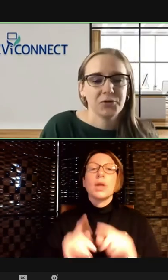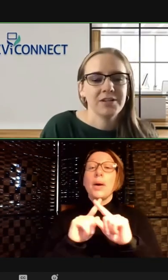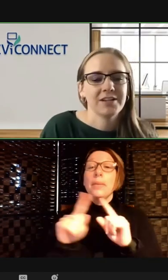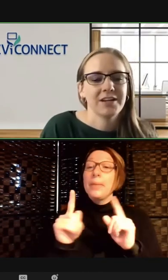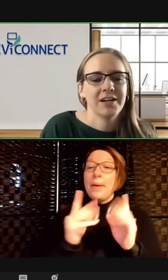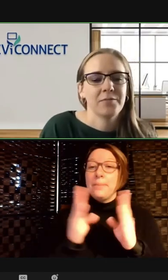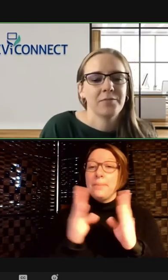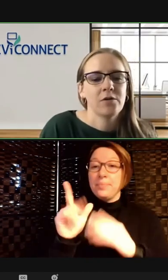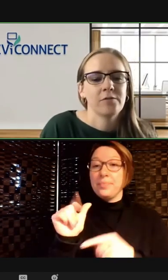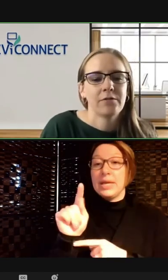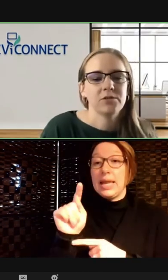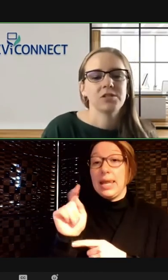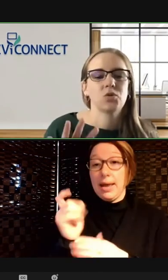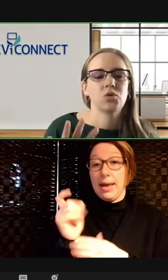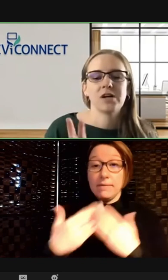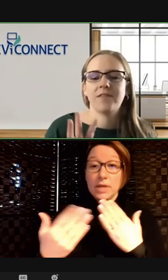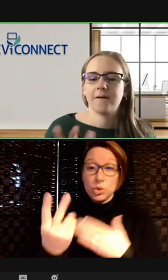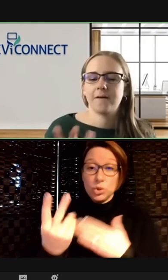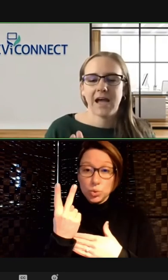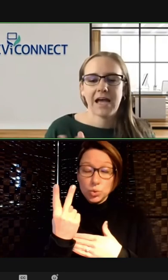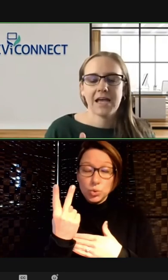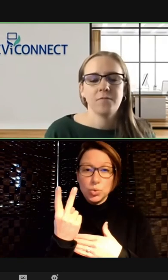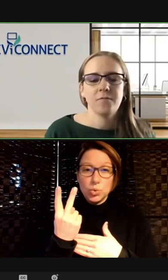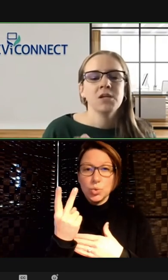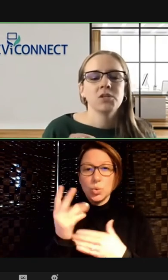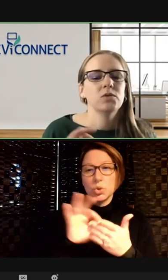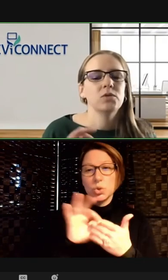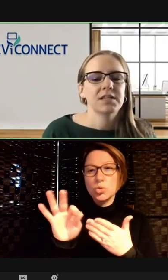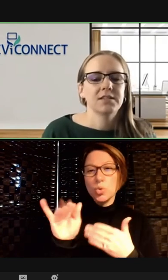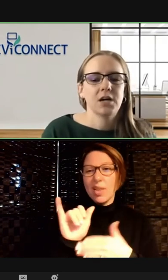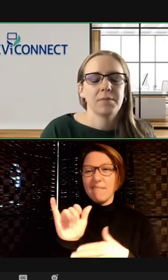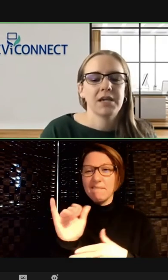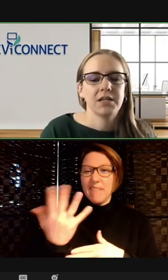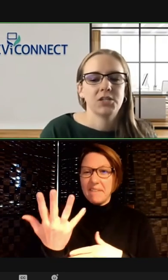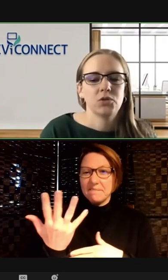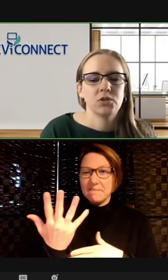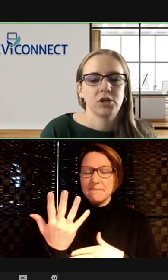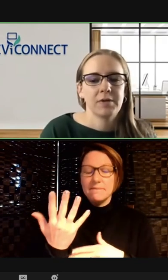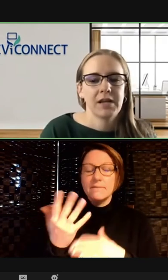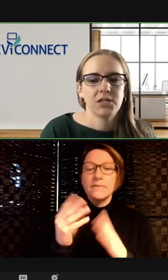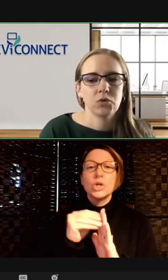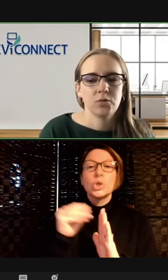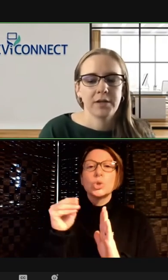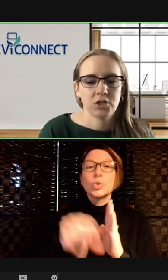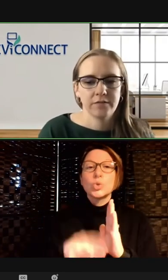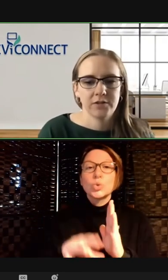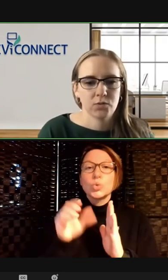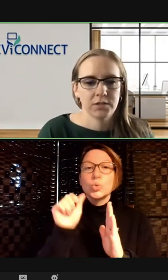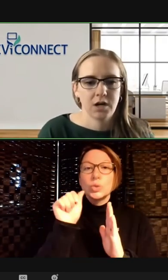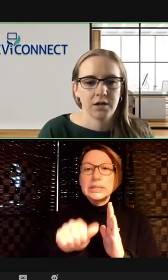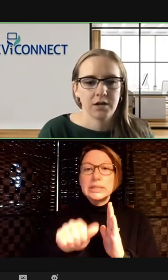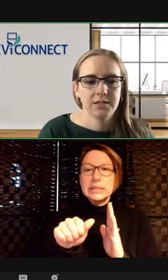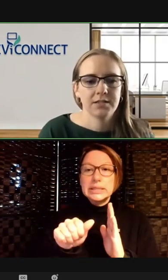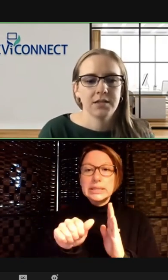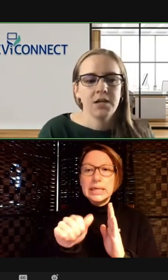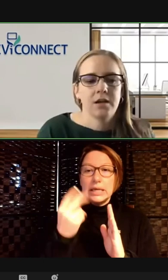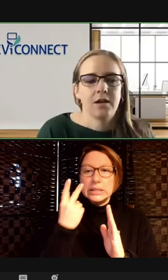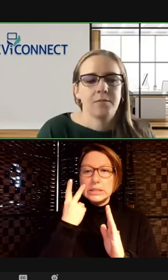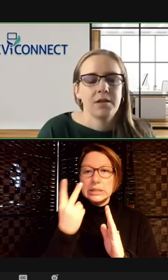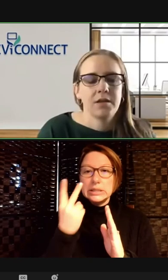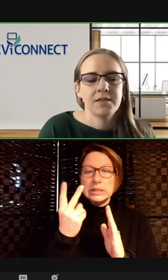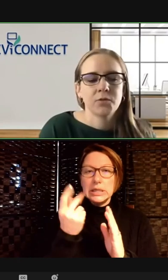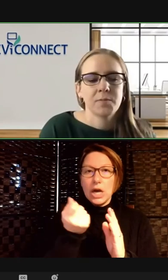phase 2, around the score of like a 5, students can start beginning to discriminate two-dimensional visual